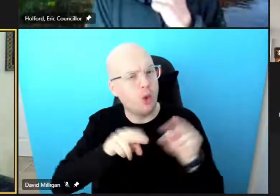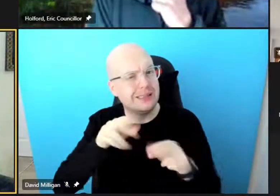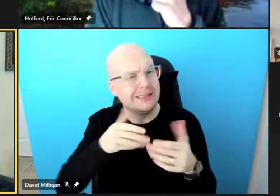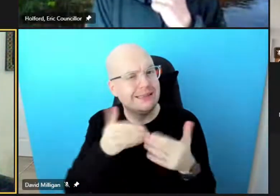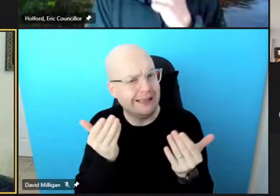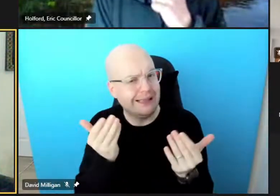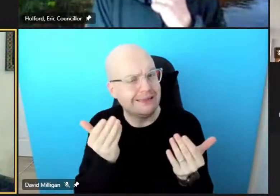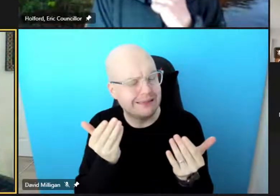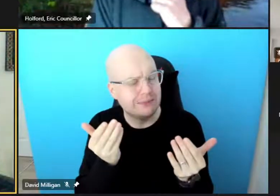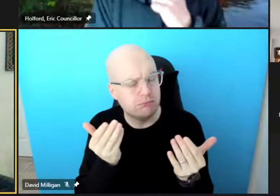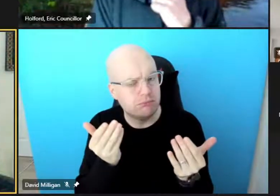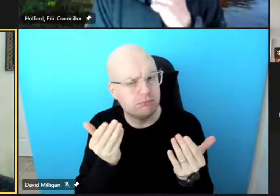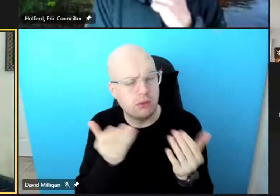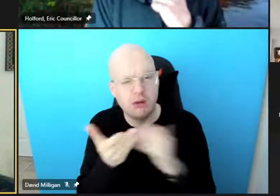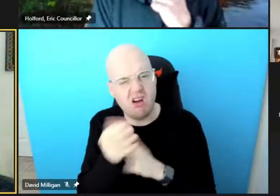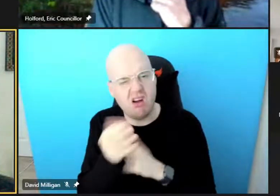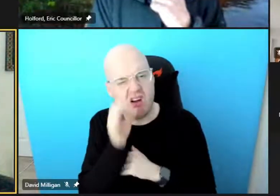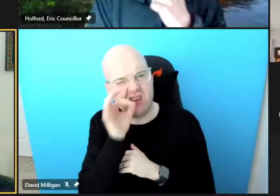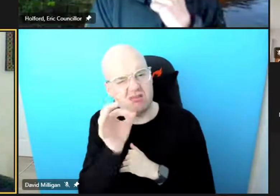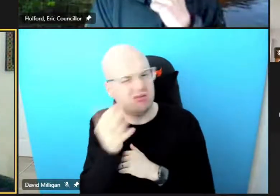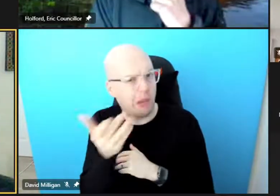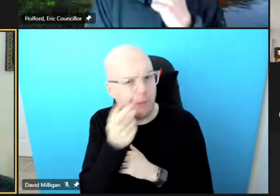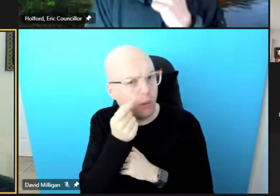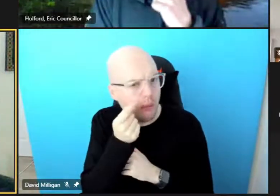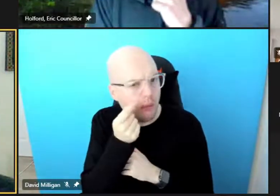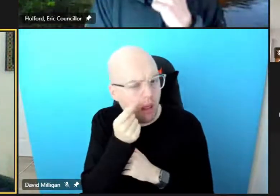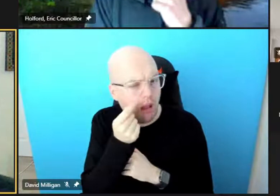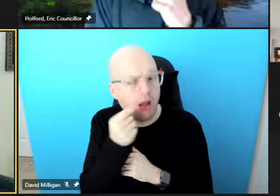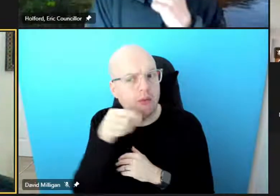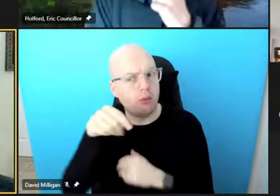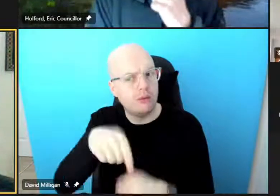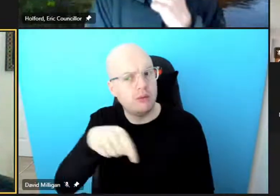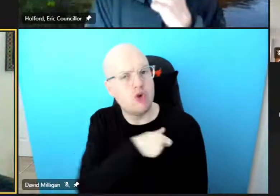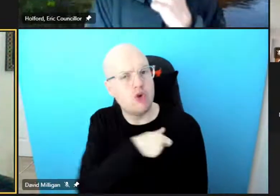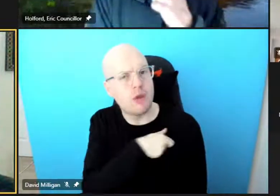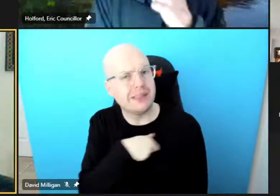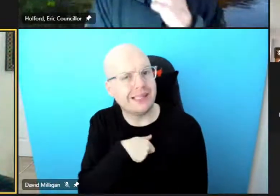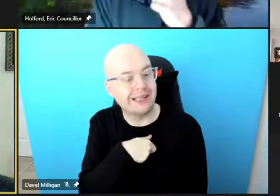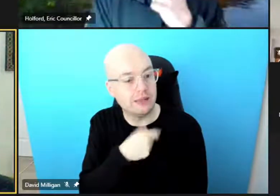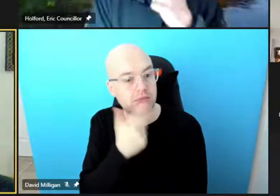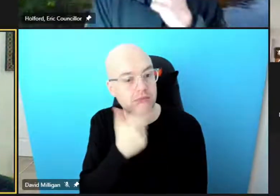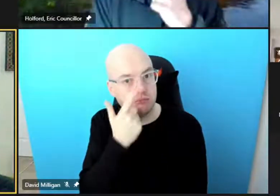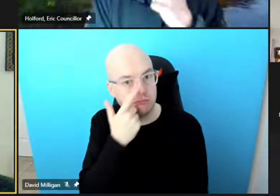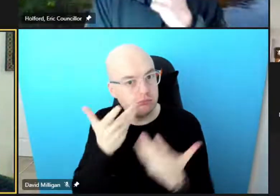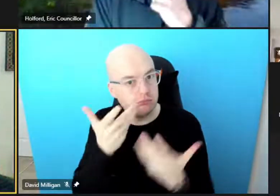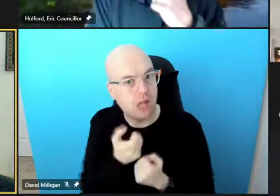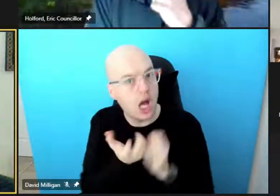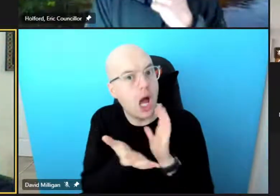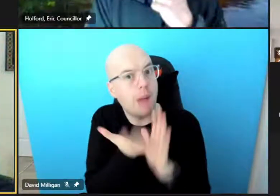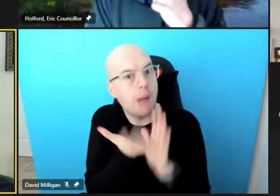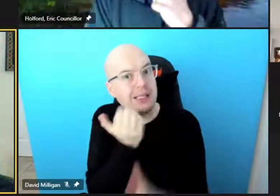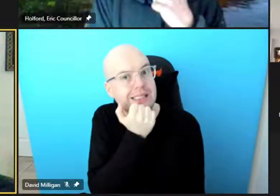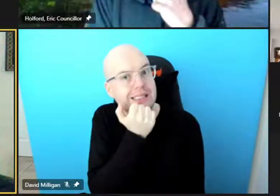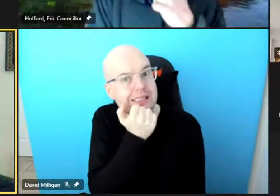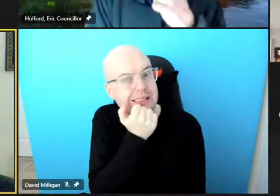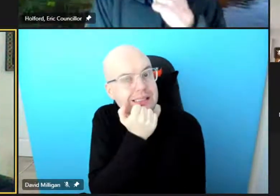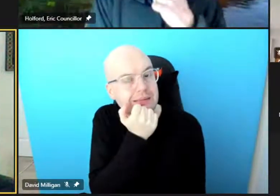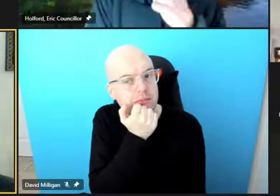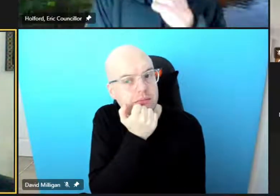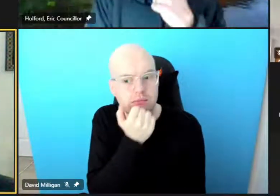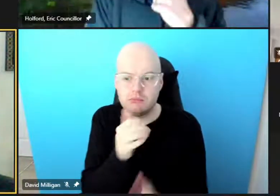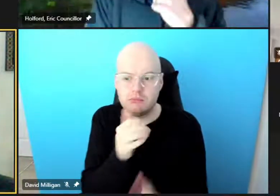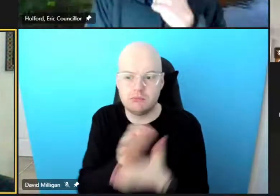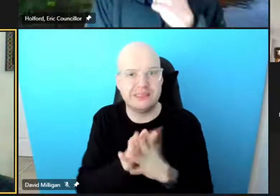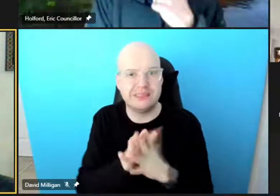Just to ask if it would be possible for this committee to receive updates on this, so we can have an overview